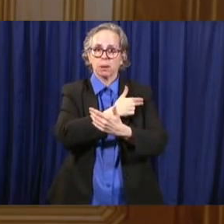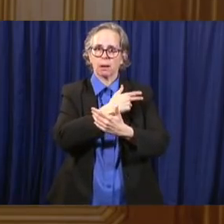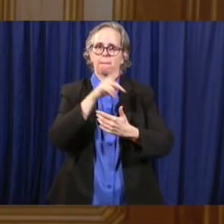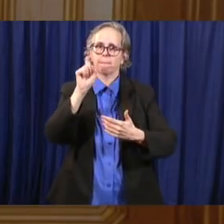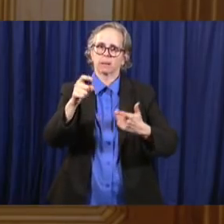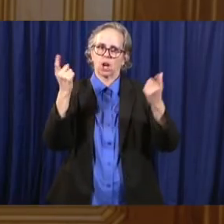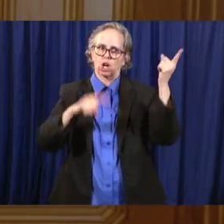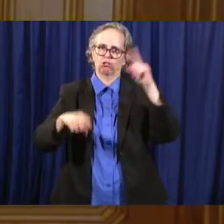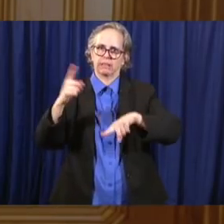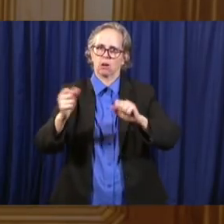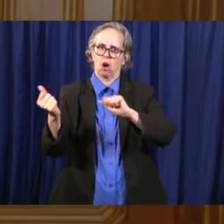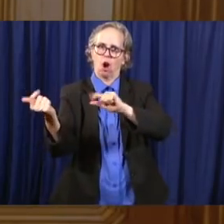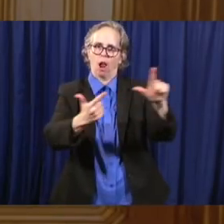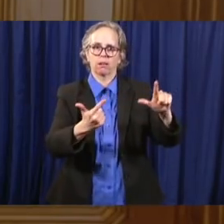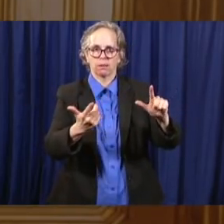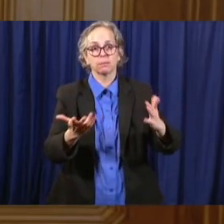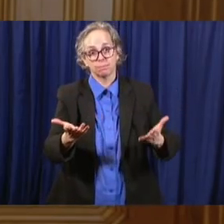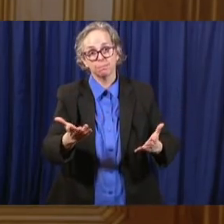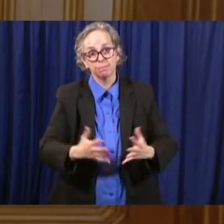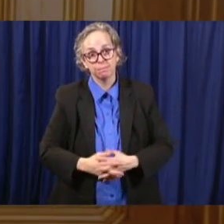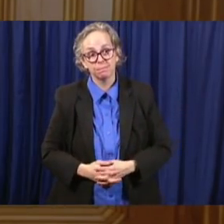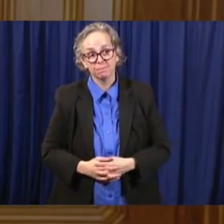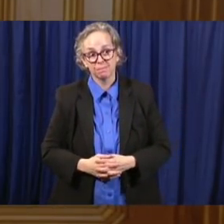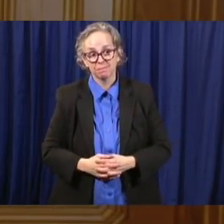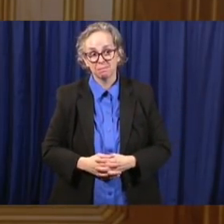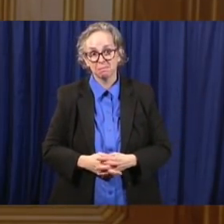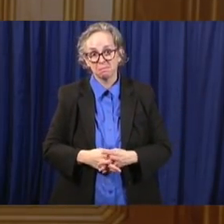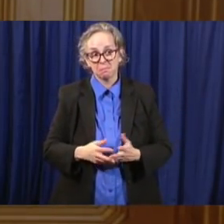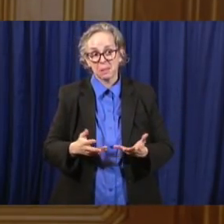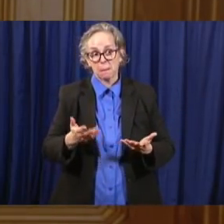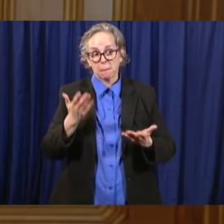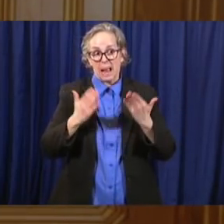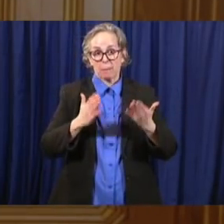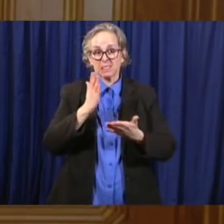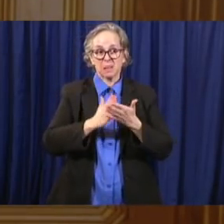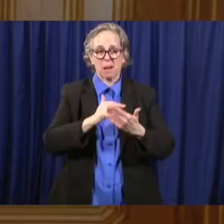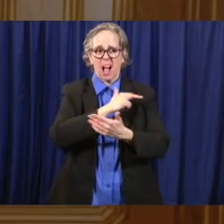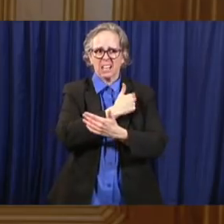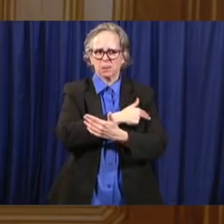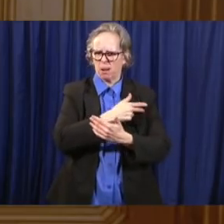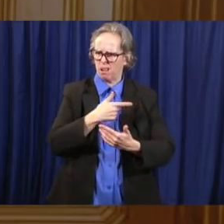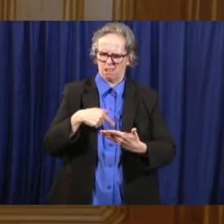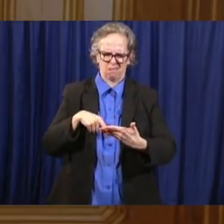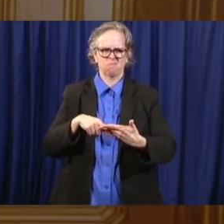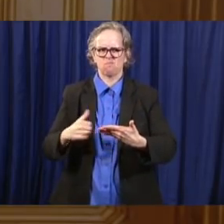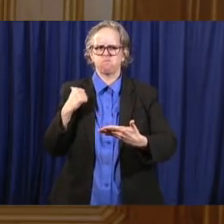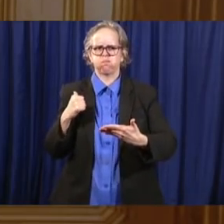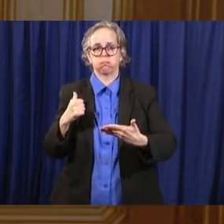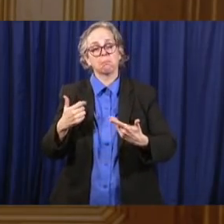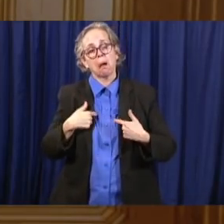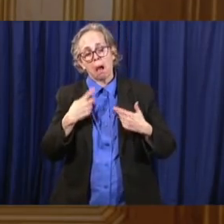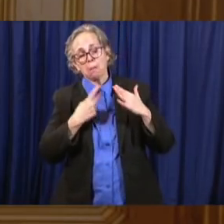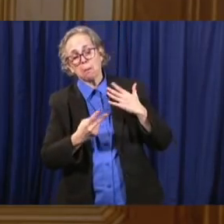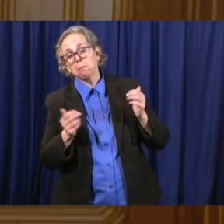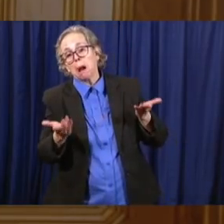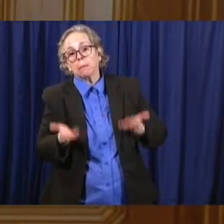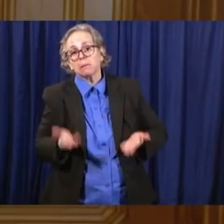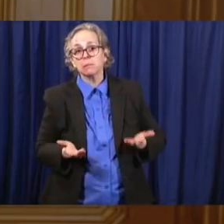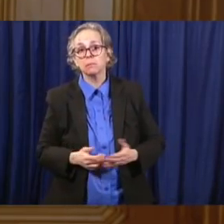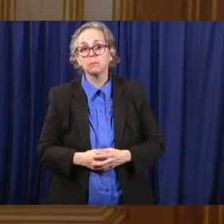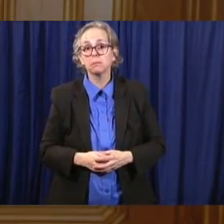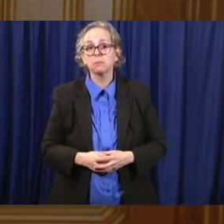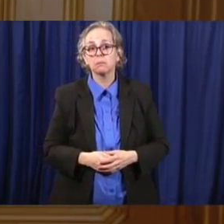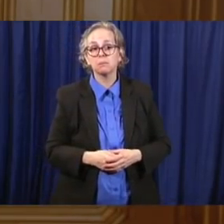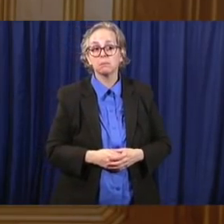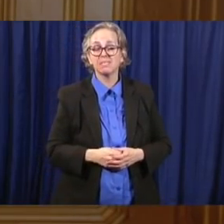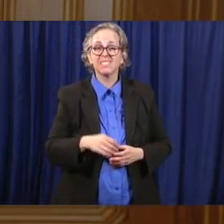there a possibility that there'd be a hospital that didn't? I'm sure that's true. These are issues, while